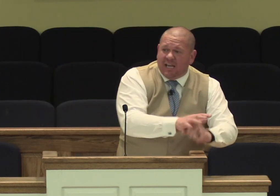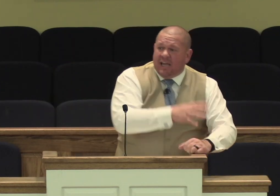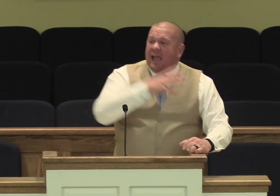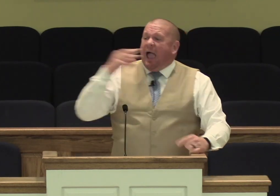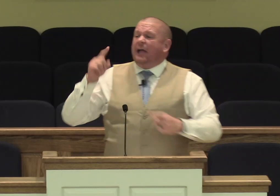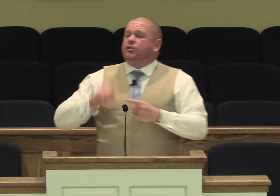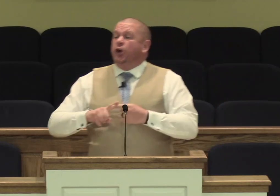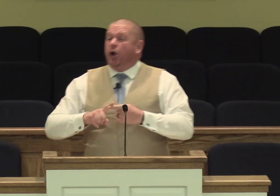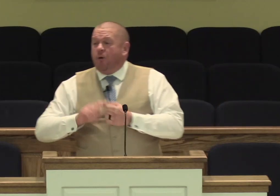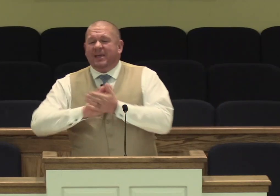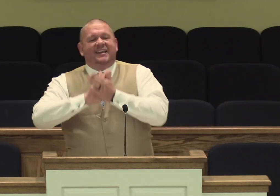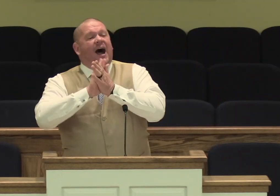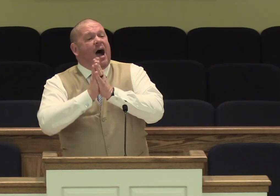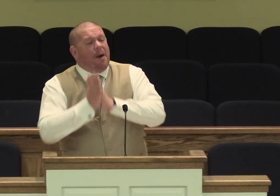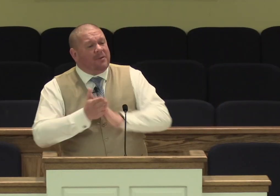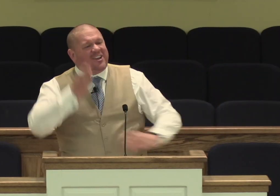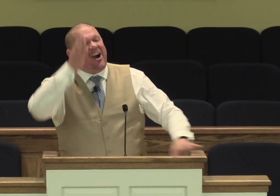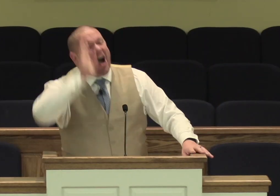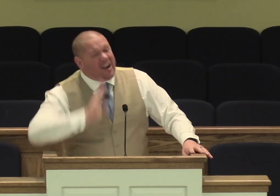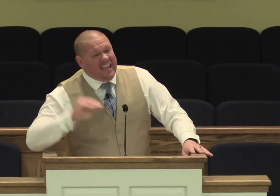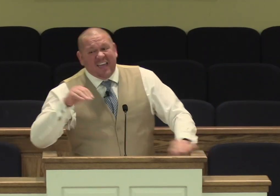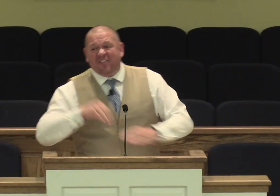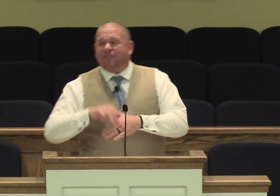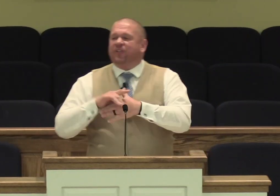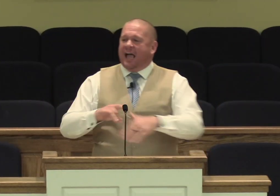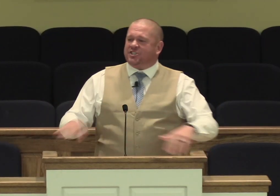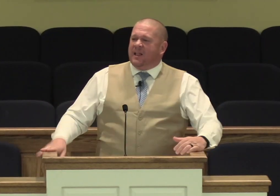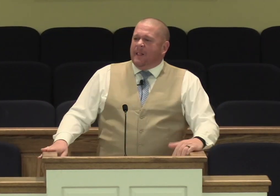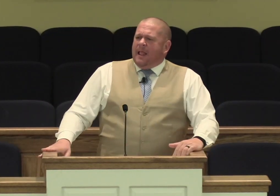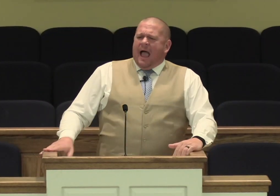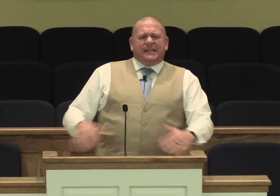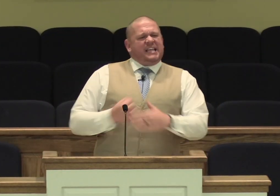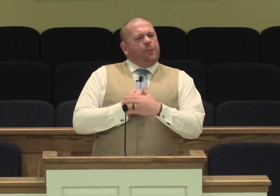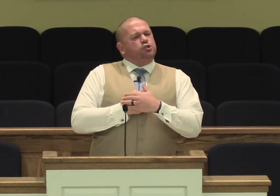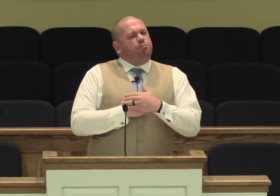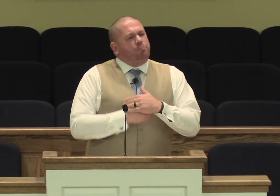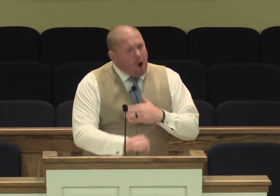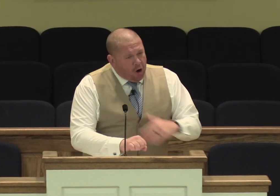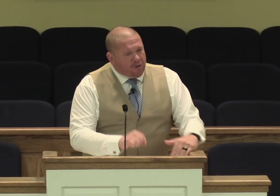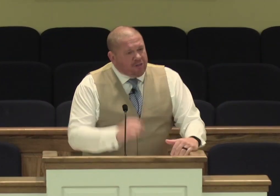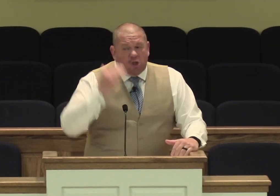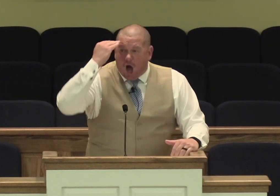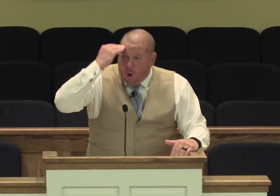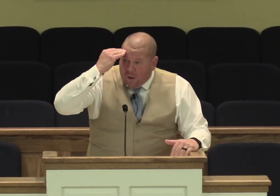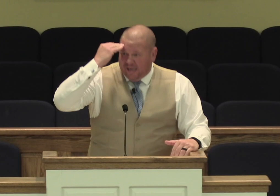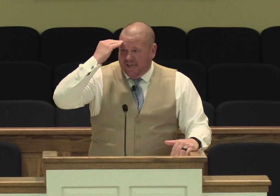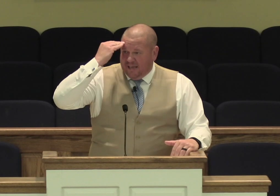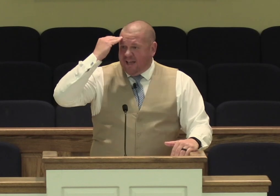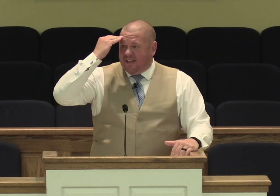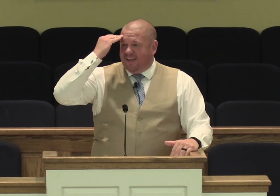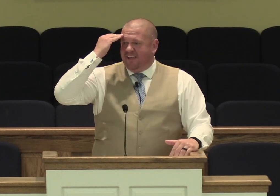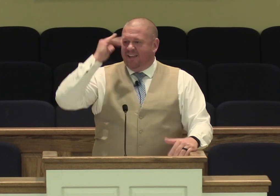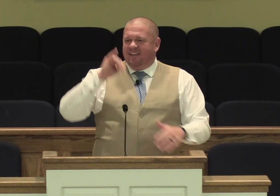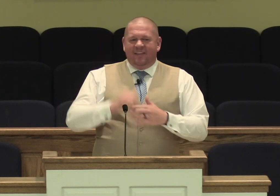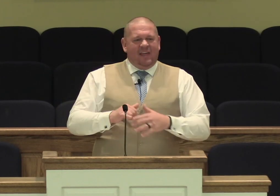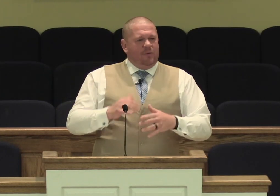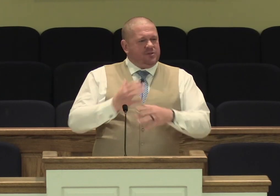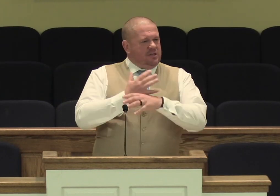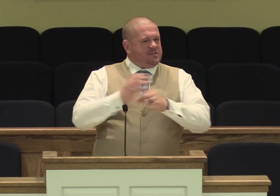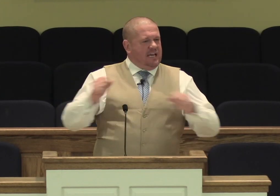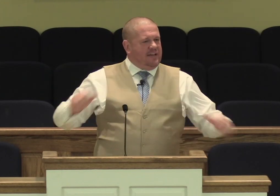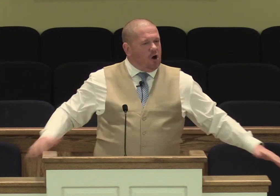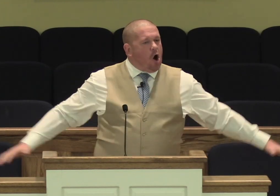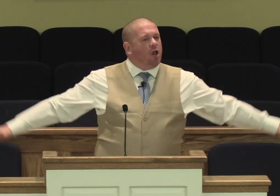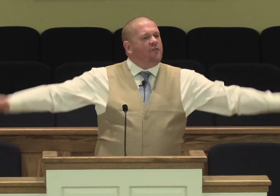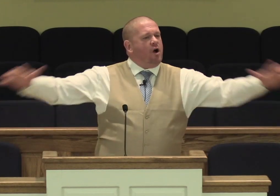promise and to become God in the flesh as he was birthed, knowing that it was